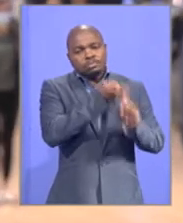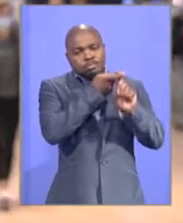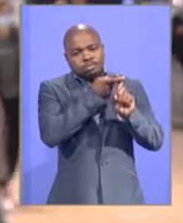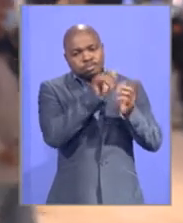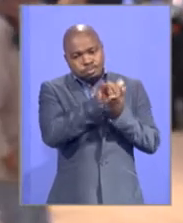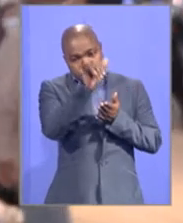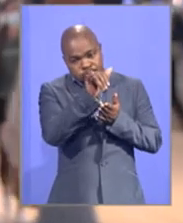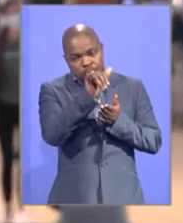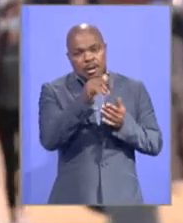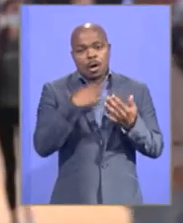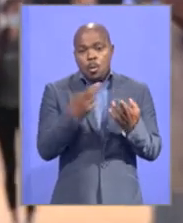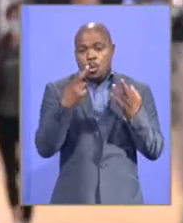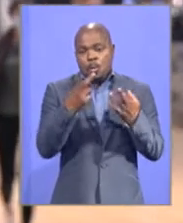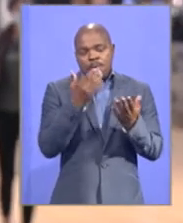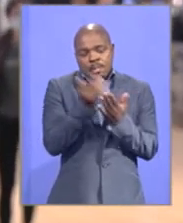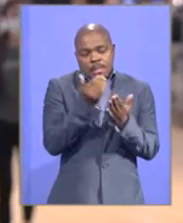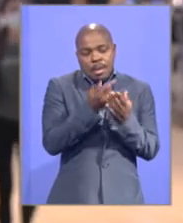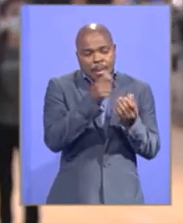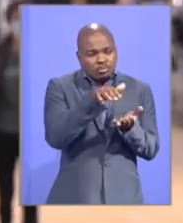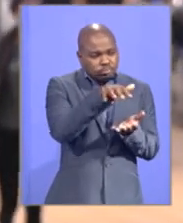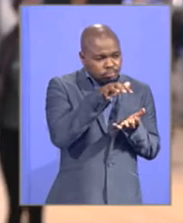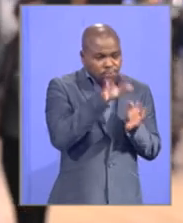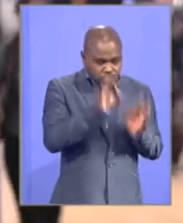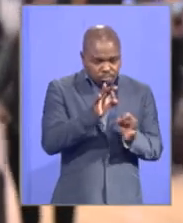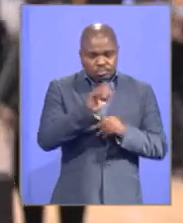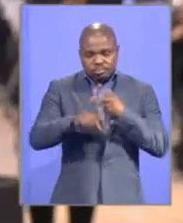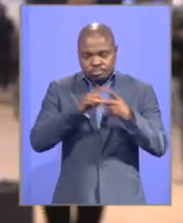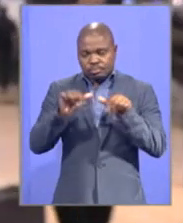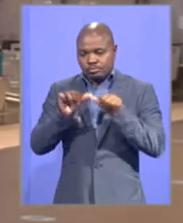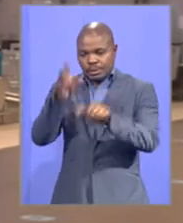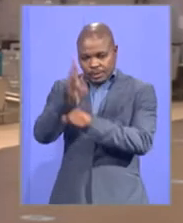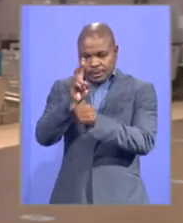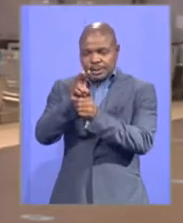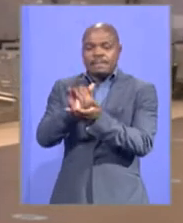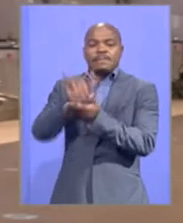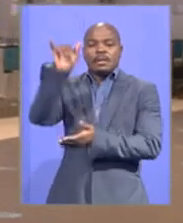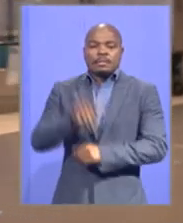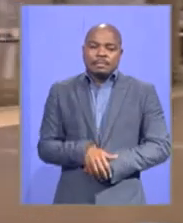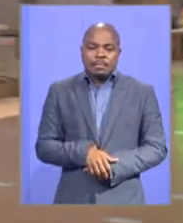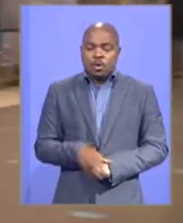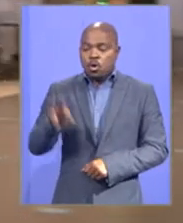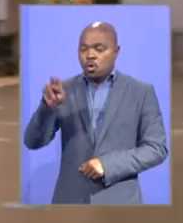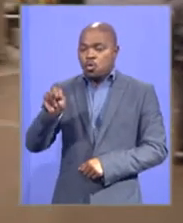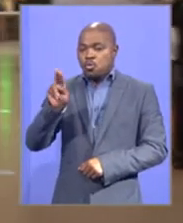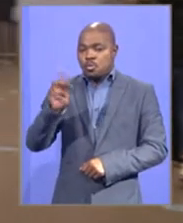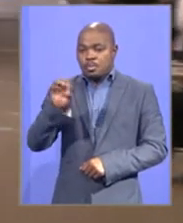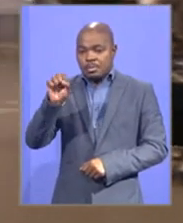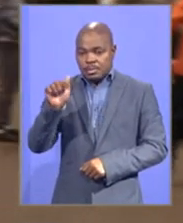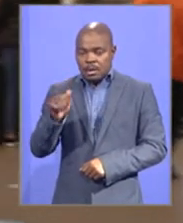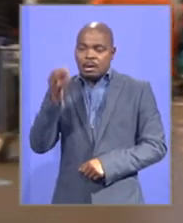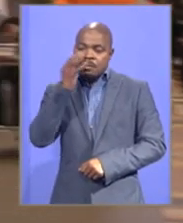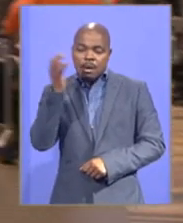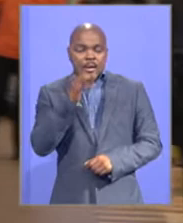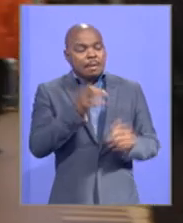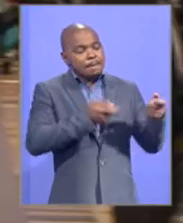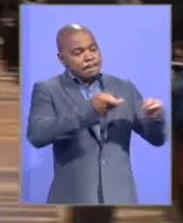and we're hopeful that we'll be able to raise the liquidity we require to start flying again quite soon. Mokgatlho wa badiri wa NUMSA wa re o tla kopana le botsamaisi